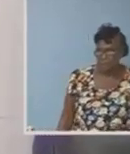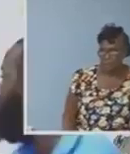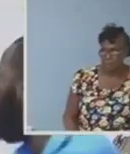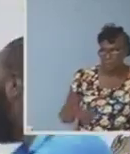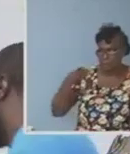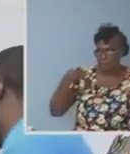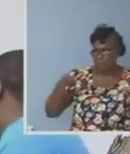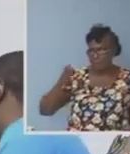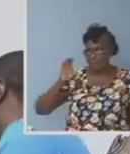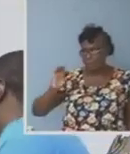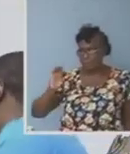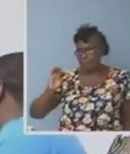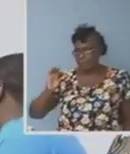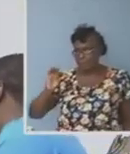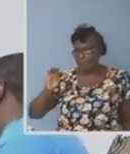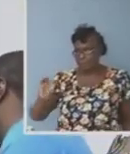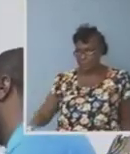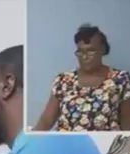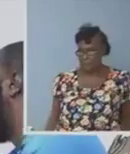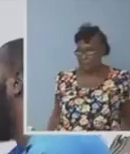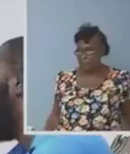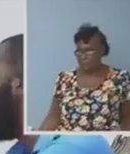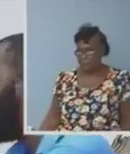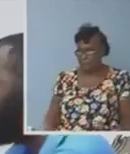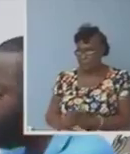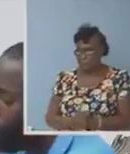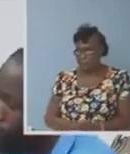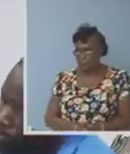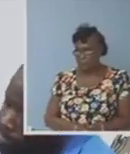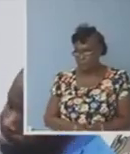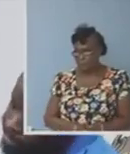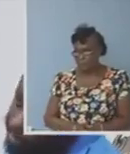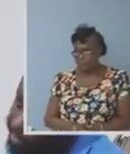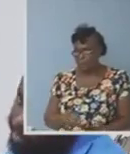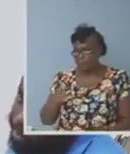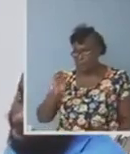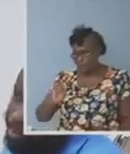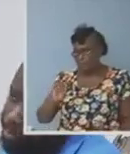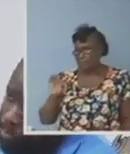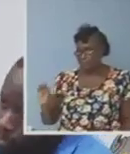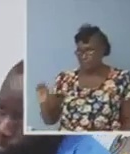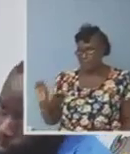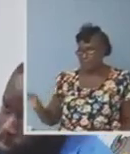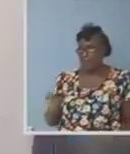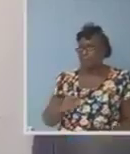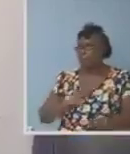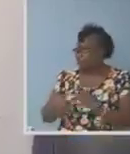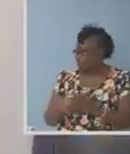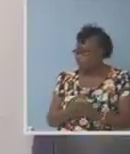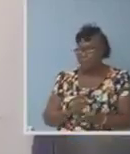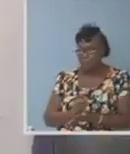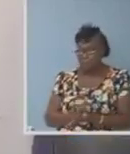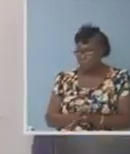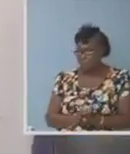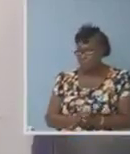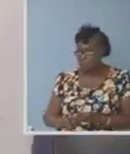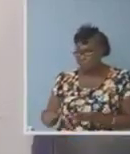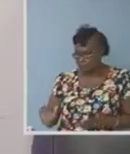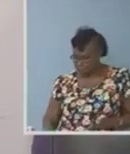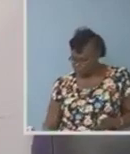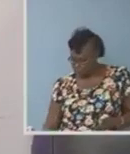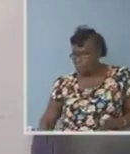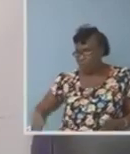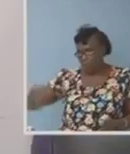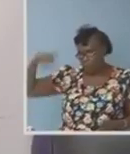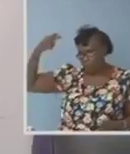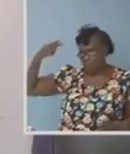centers? Health centers? Like early childhood centers? Oh, yes, we will also distribute to them. So right now